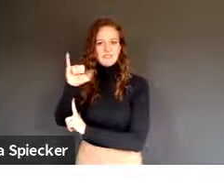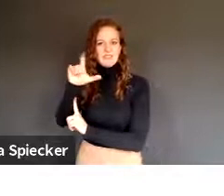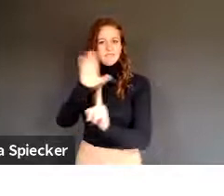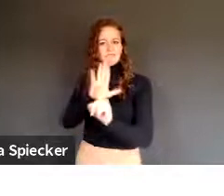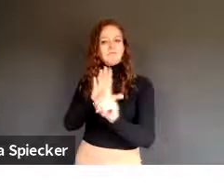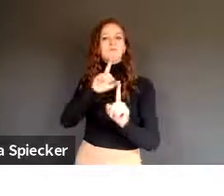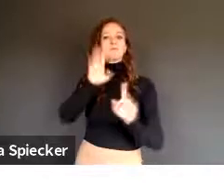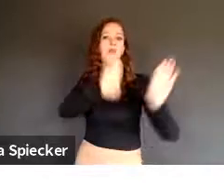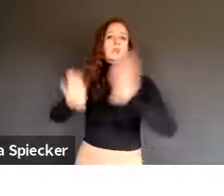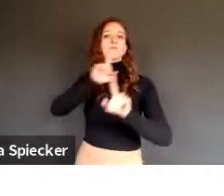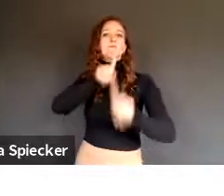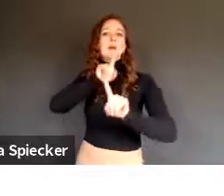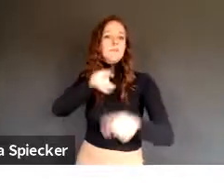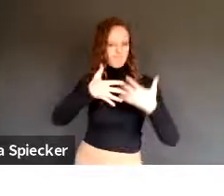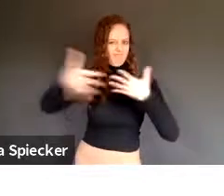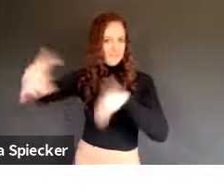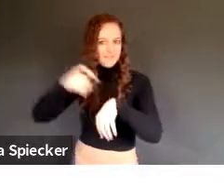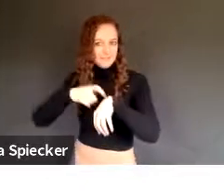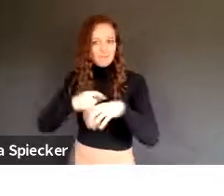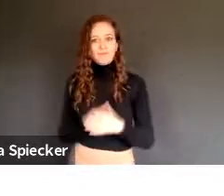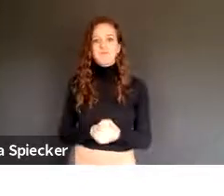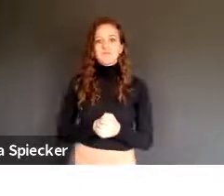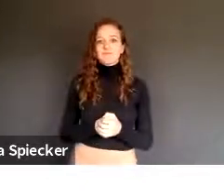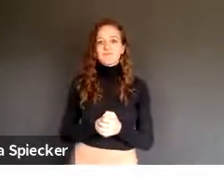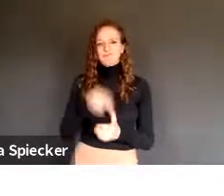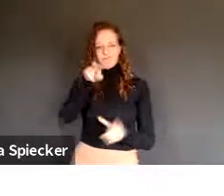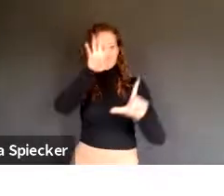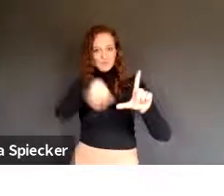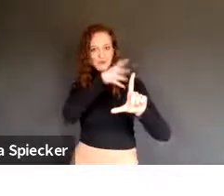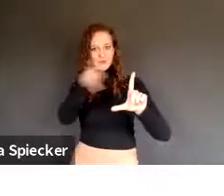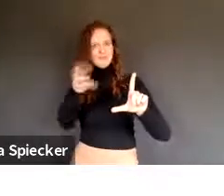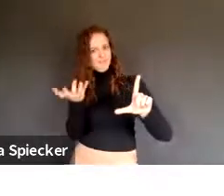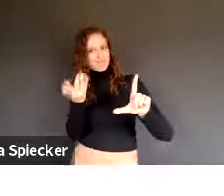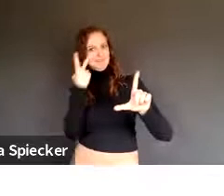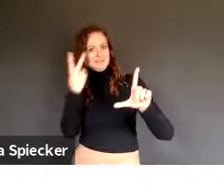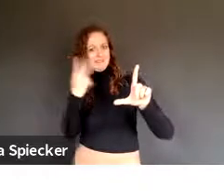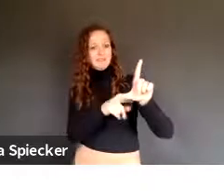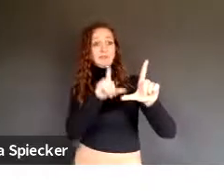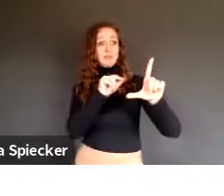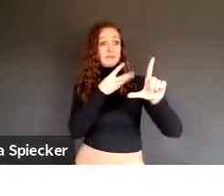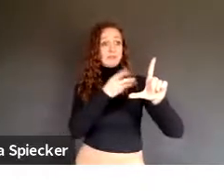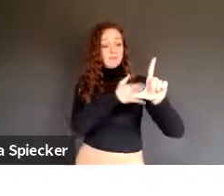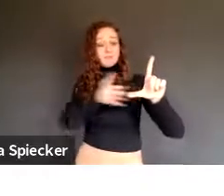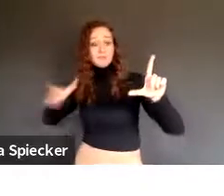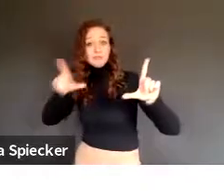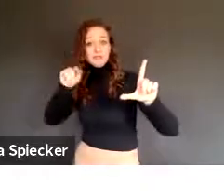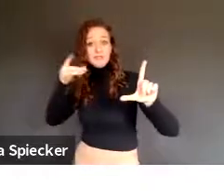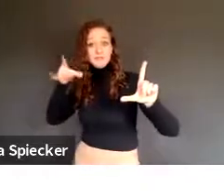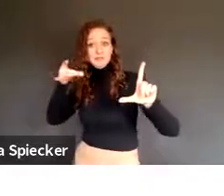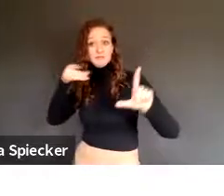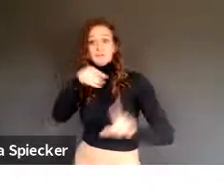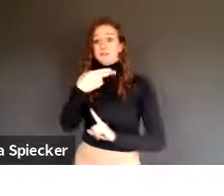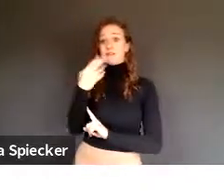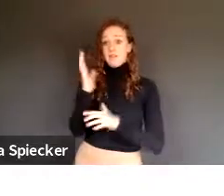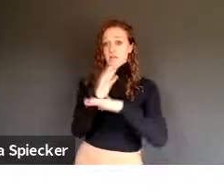So now we're looking at the biological responses of Hedophyllum sessile over time. Hedophyllum sessile